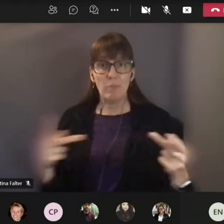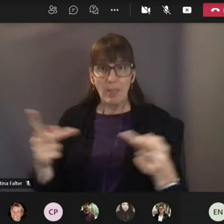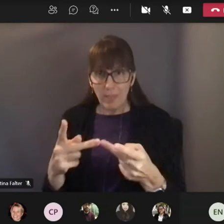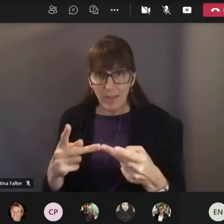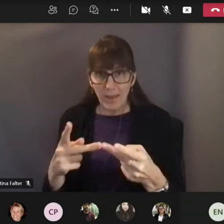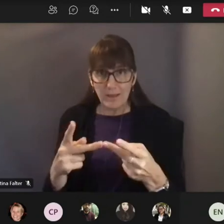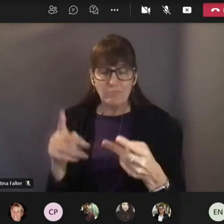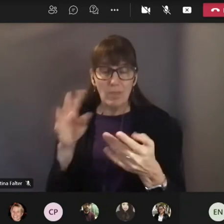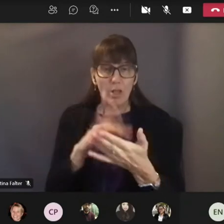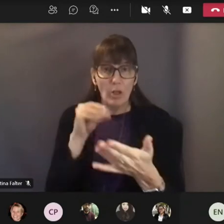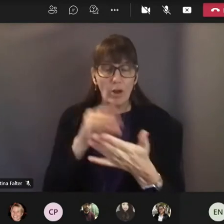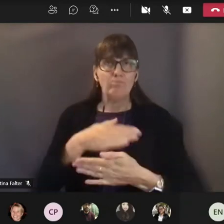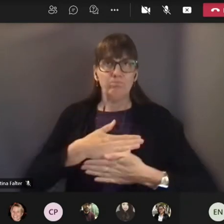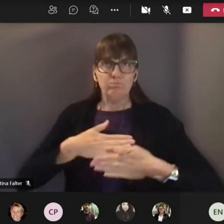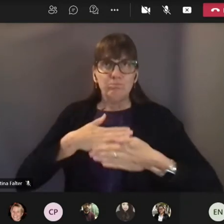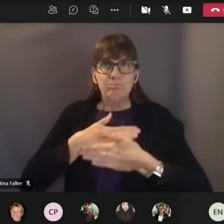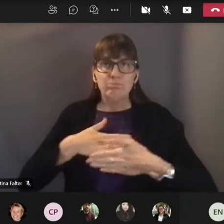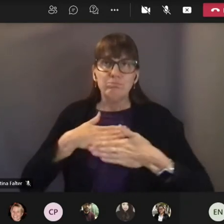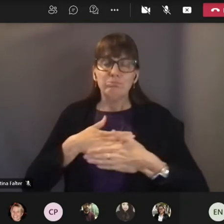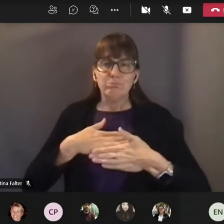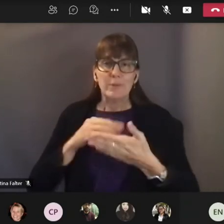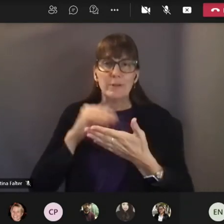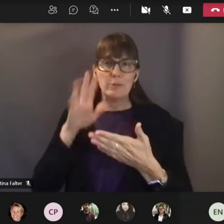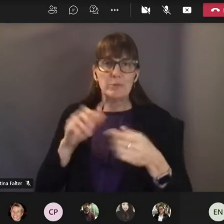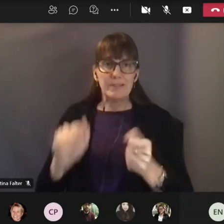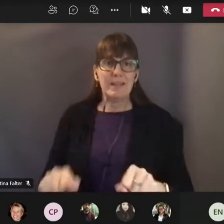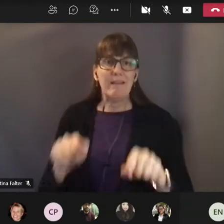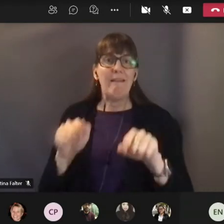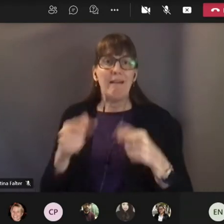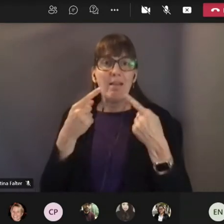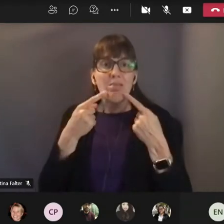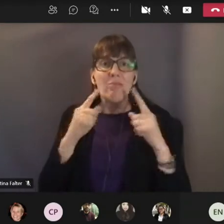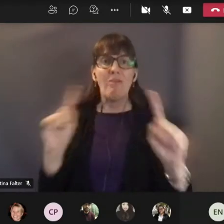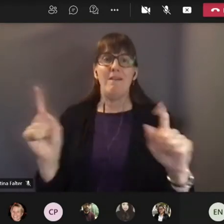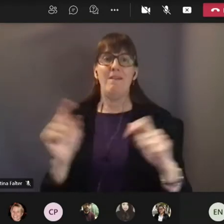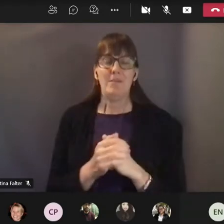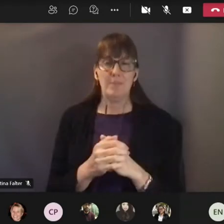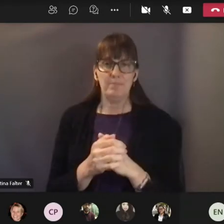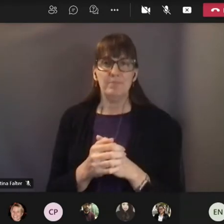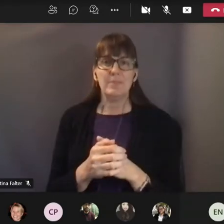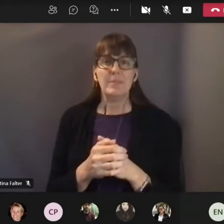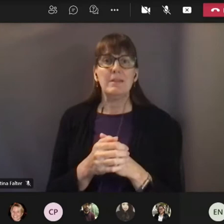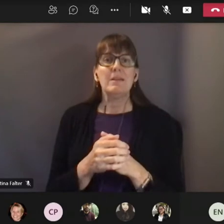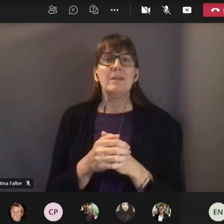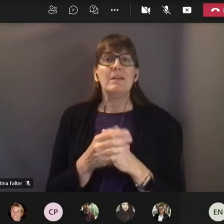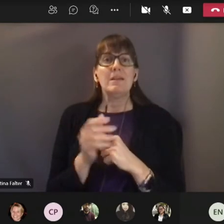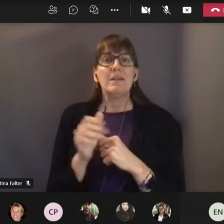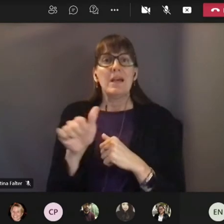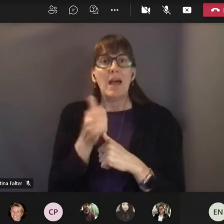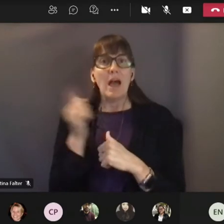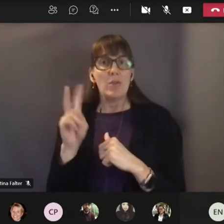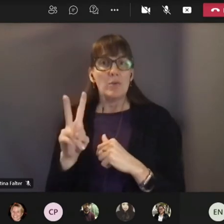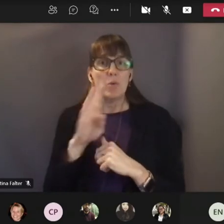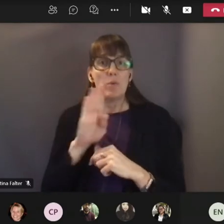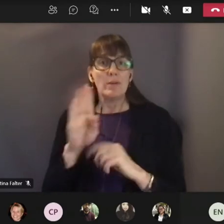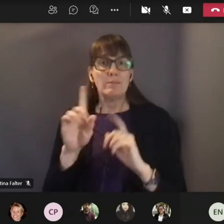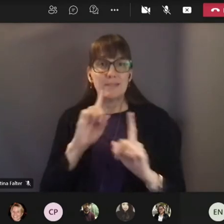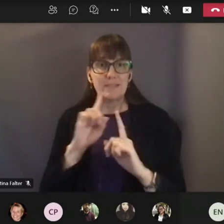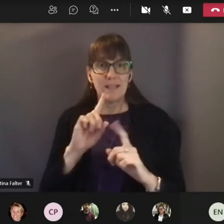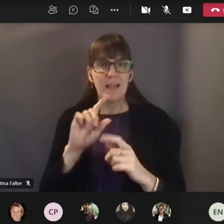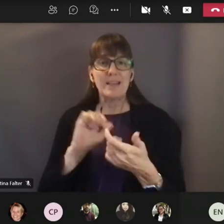thrive. Aaron Romanovic will talk more about how Seattle Public Schools is building this culture of